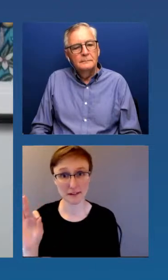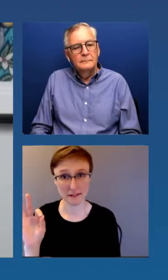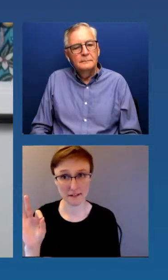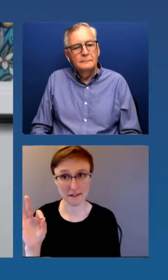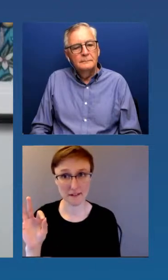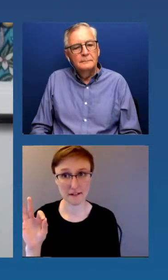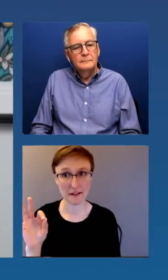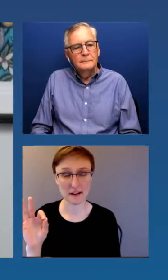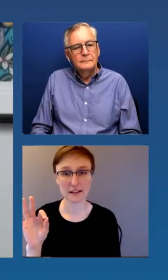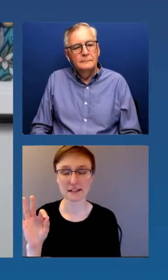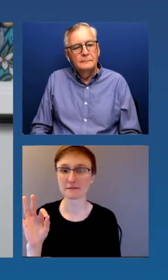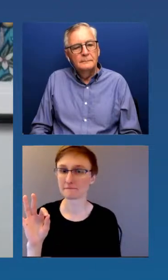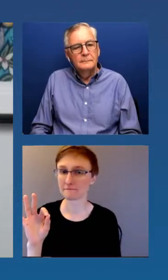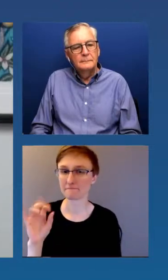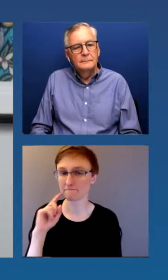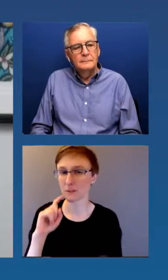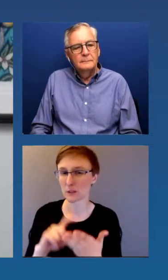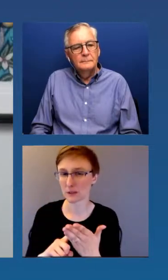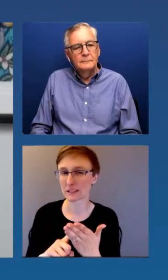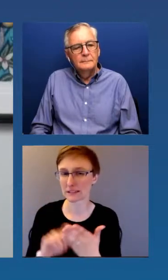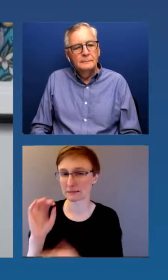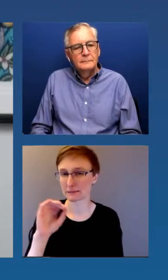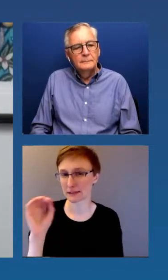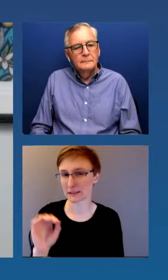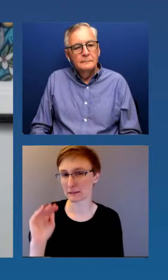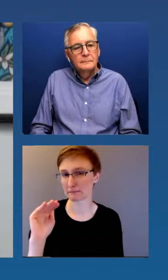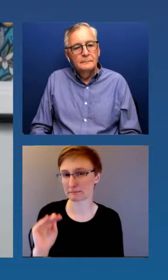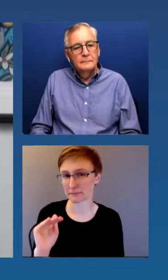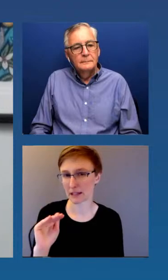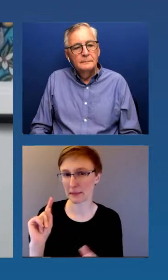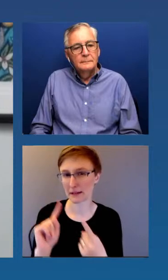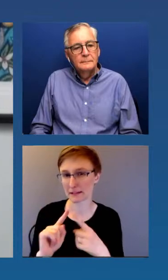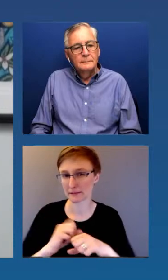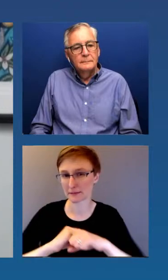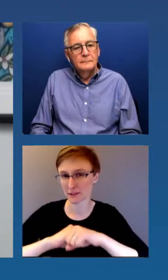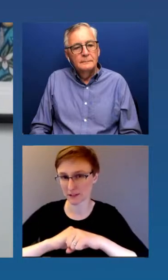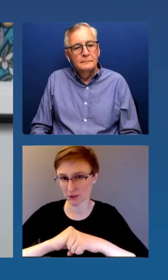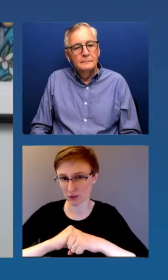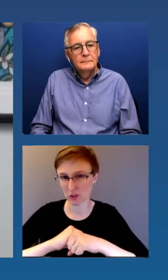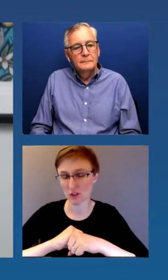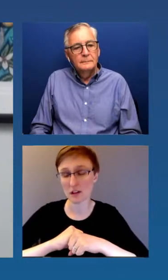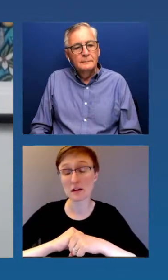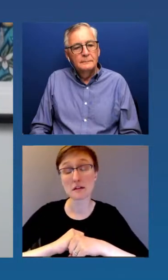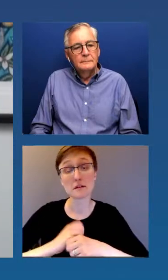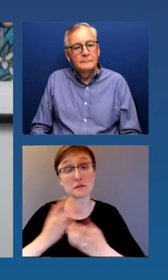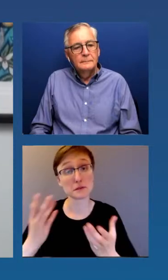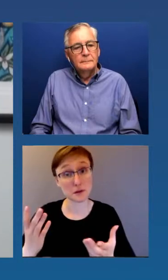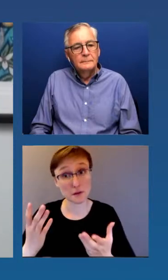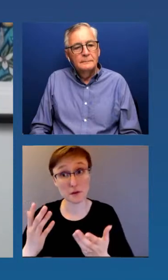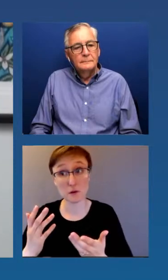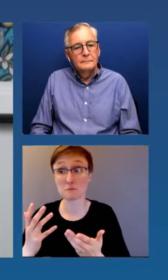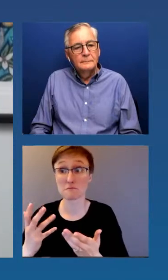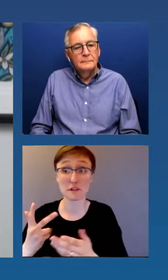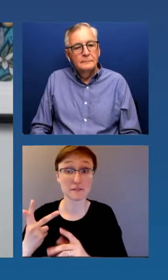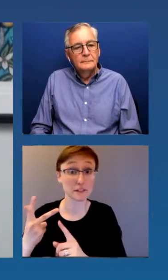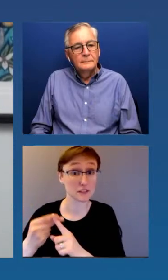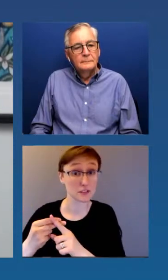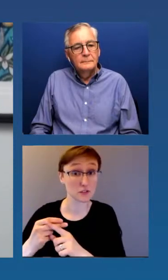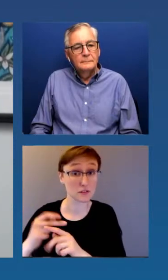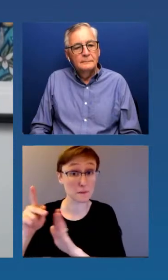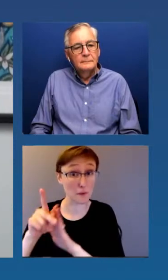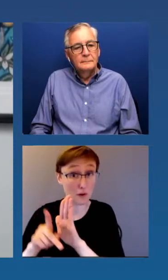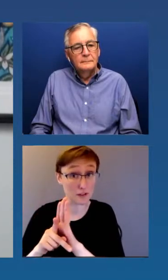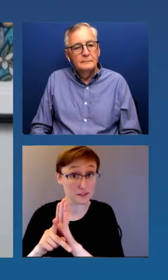less protected with vaccines, and so vaccination policies where workplaces, places